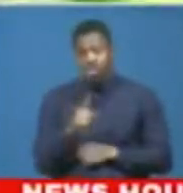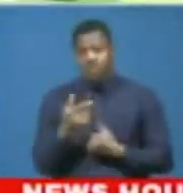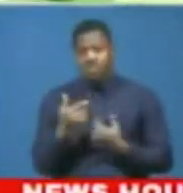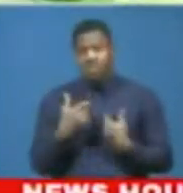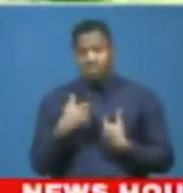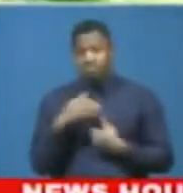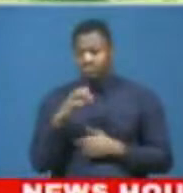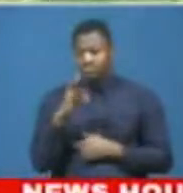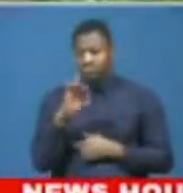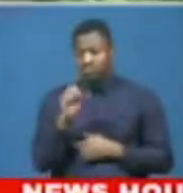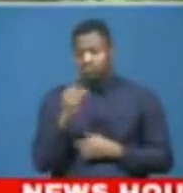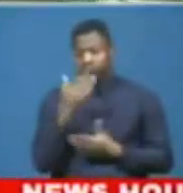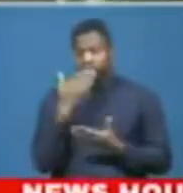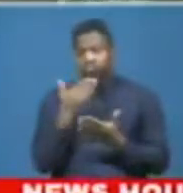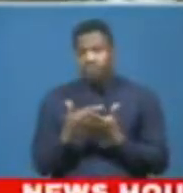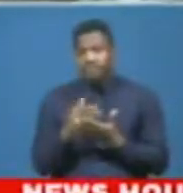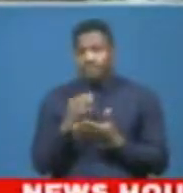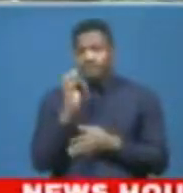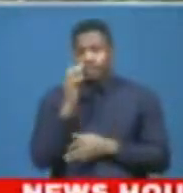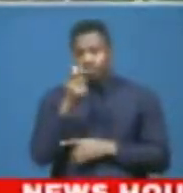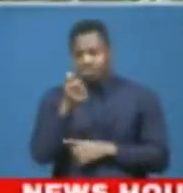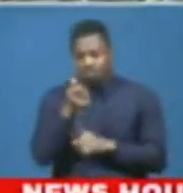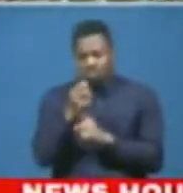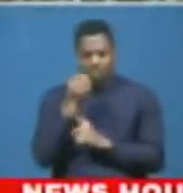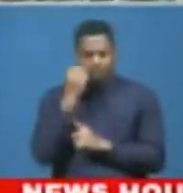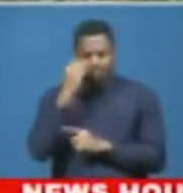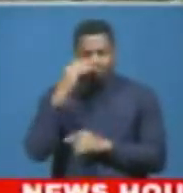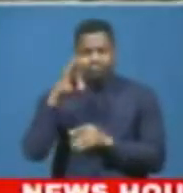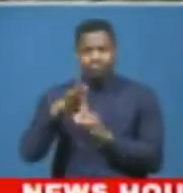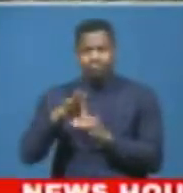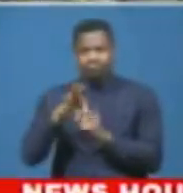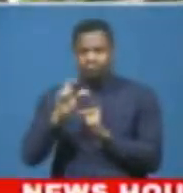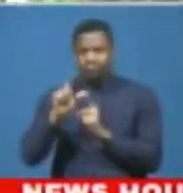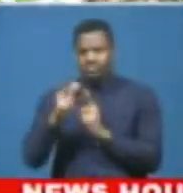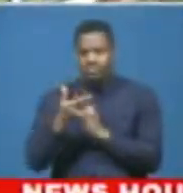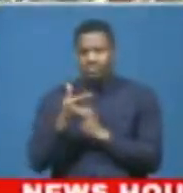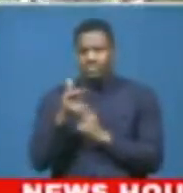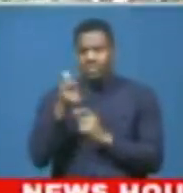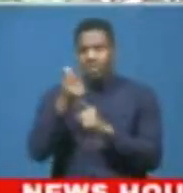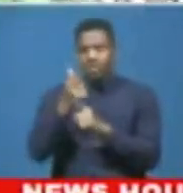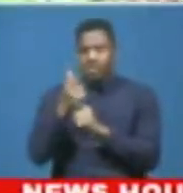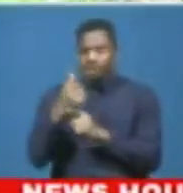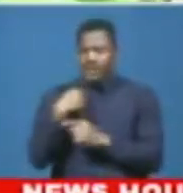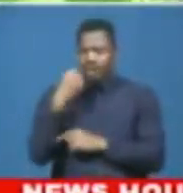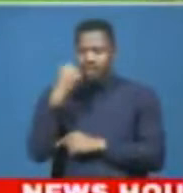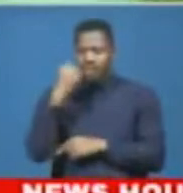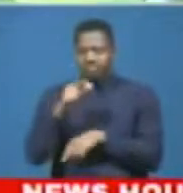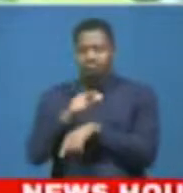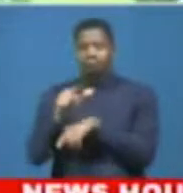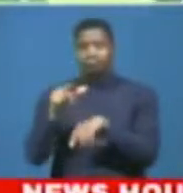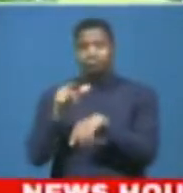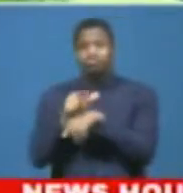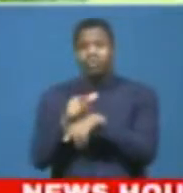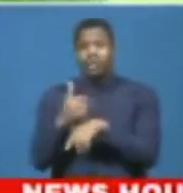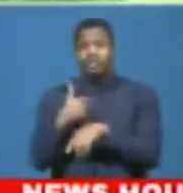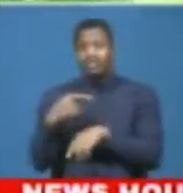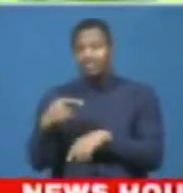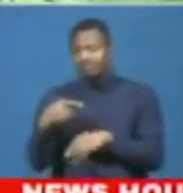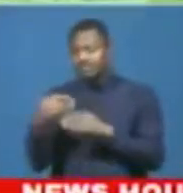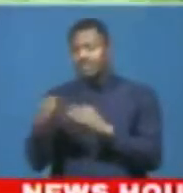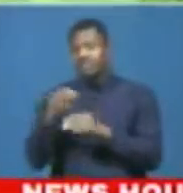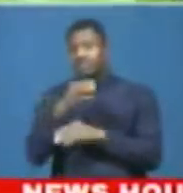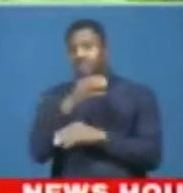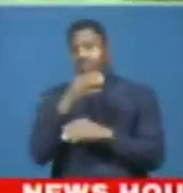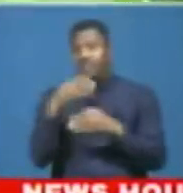food, nothing beats locally grown. That is, right from your backyard garden. The farmer's market is